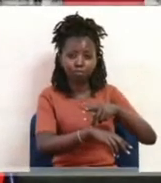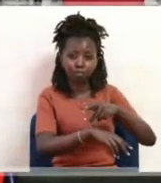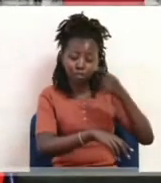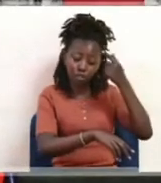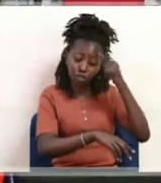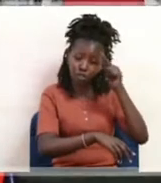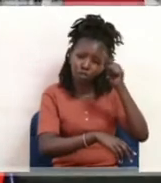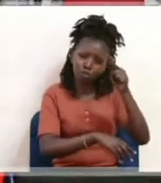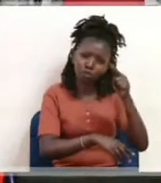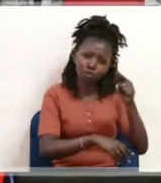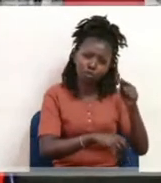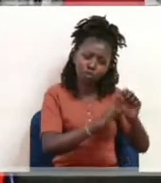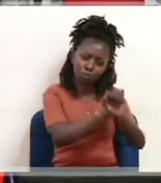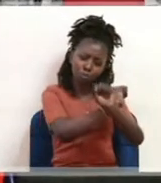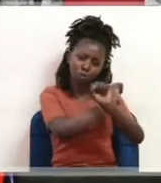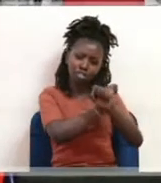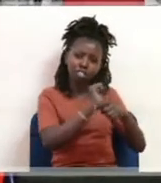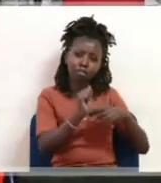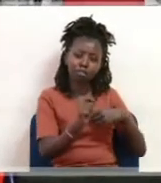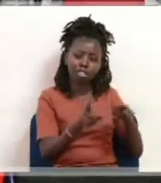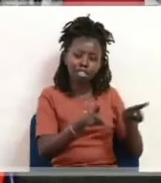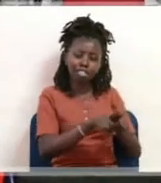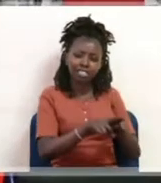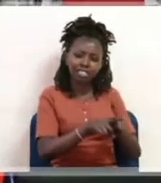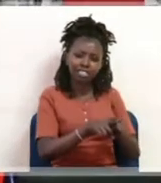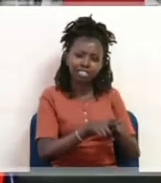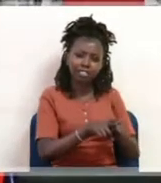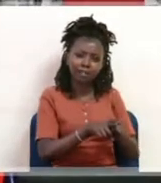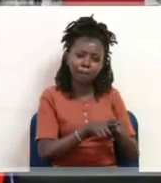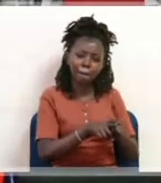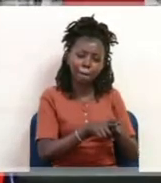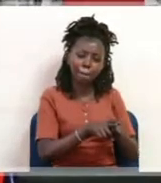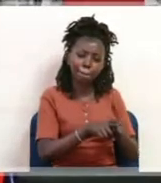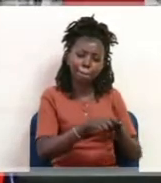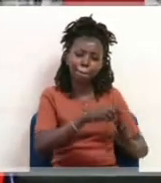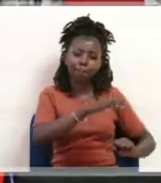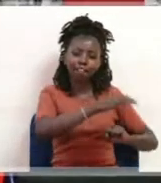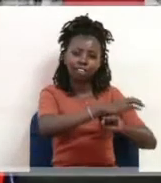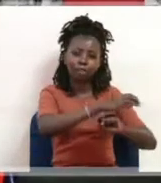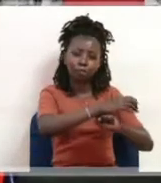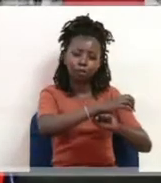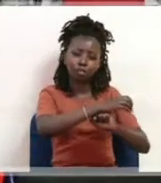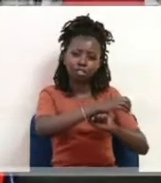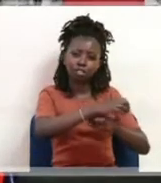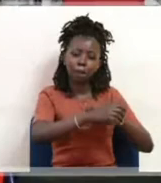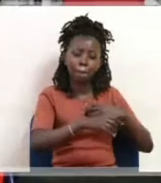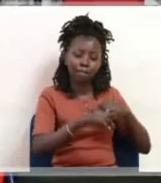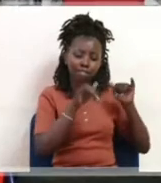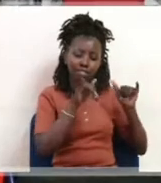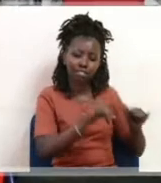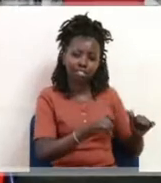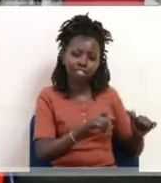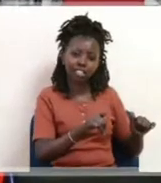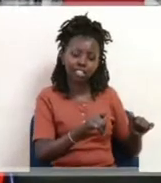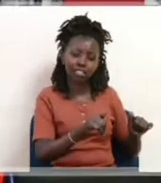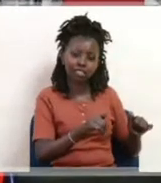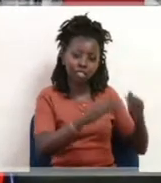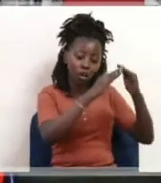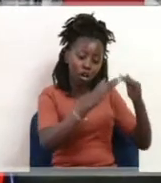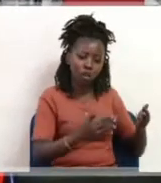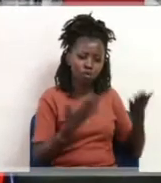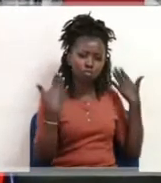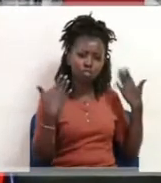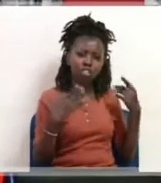been a shelter of me and a strong tower from my enemy. I will abide in thy tabernacle forever. I will trust